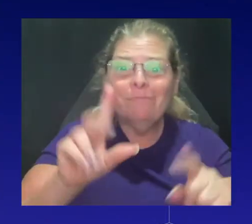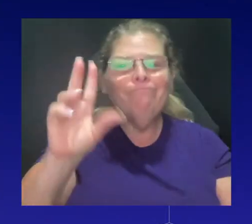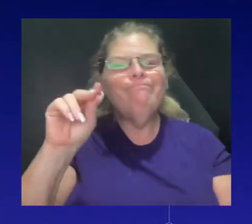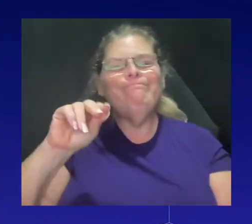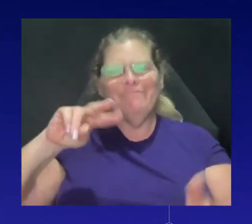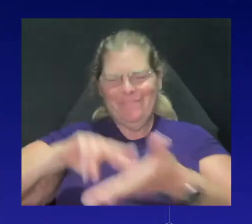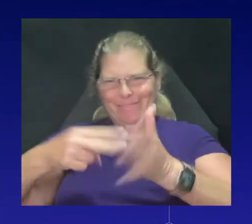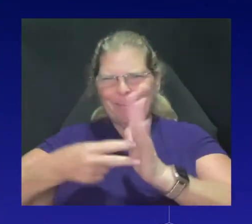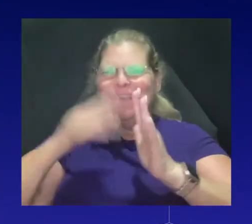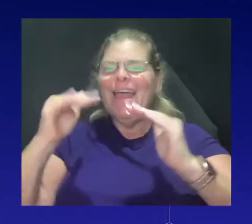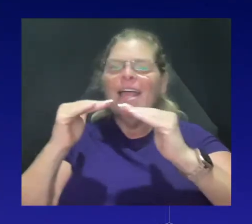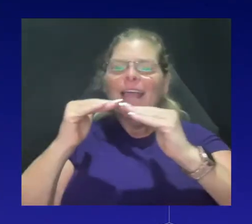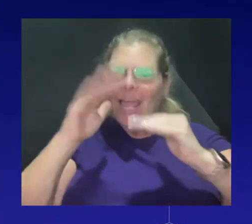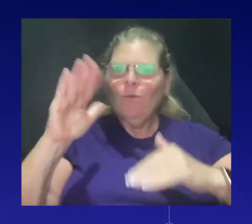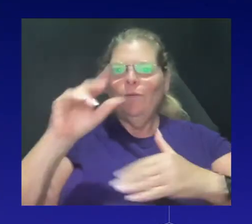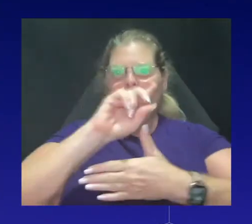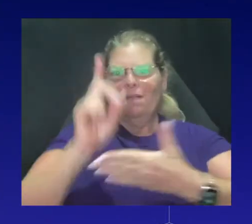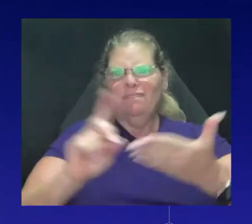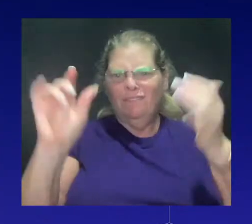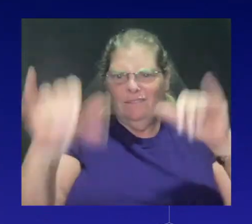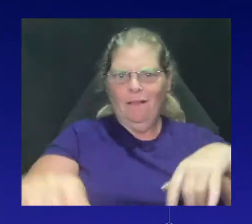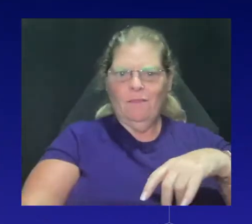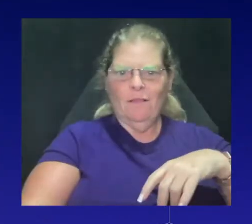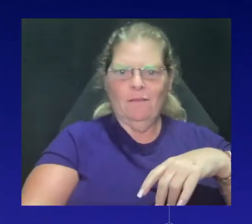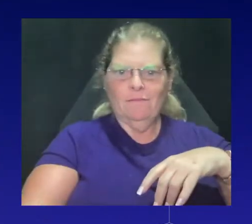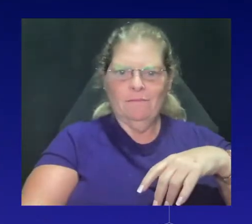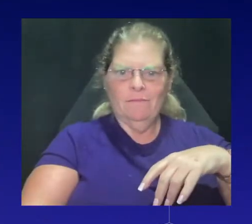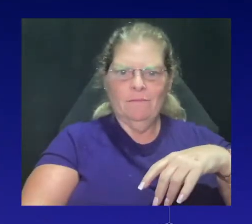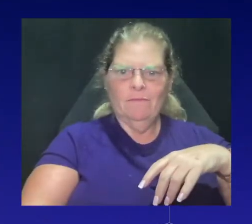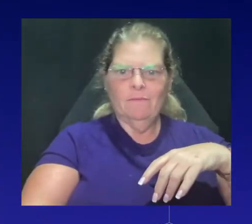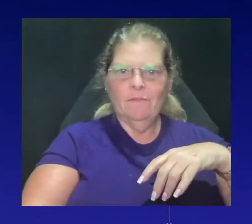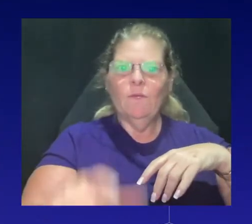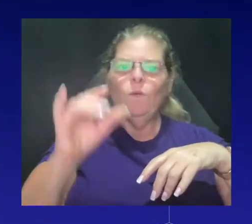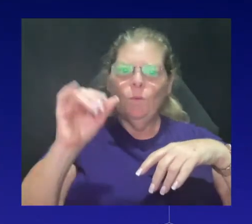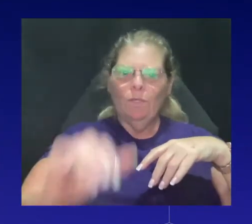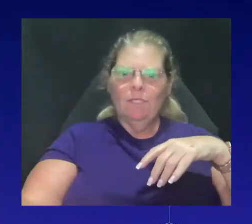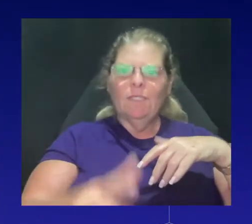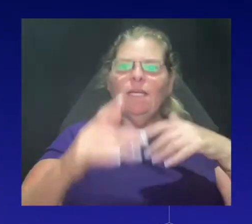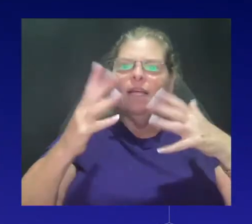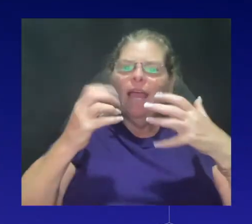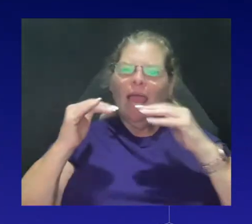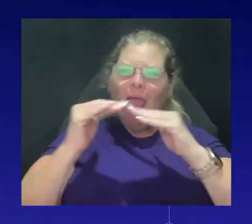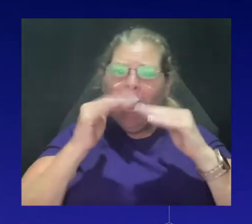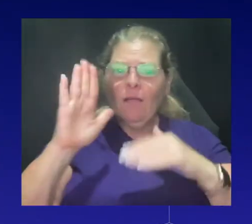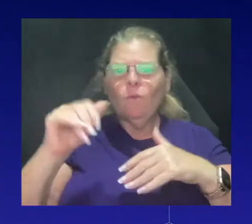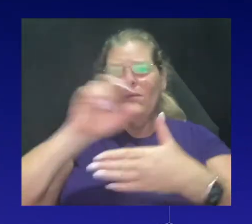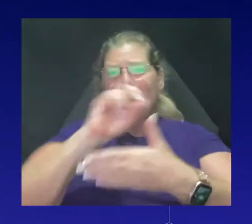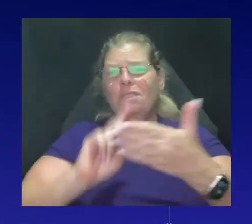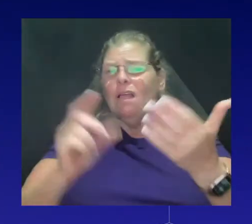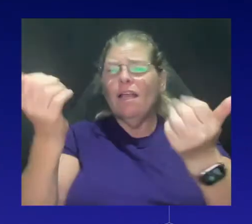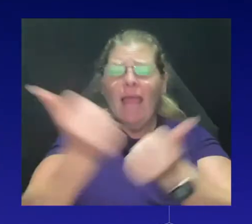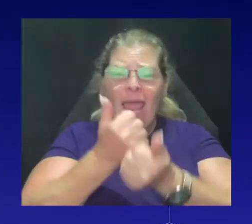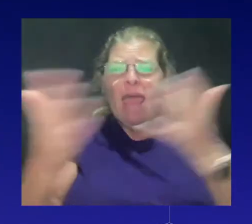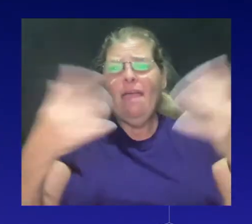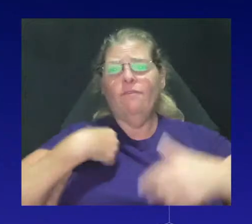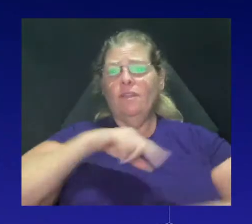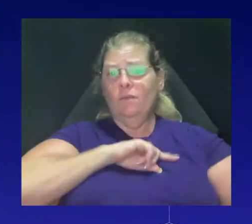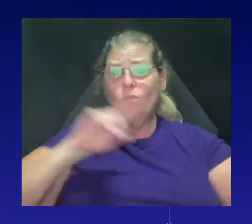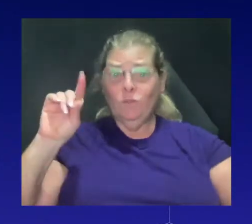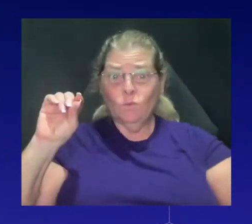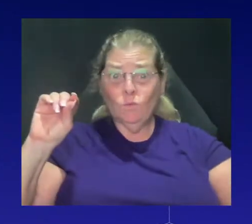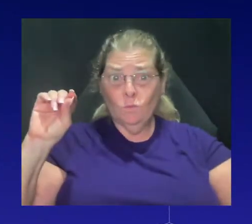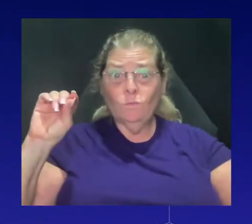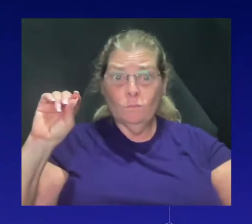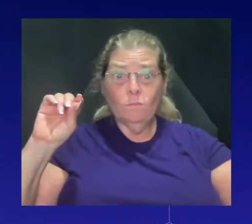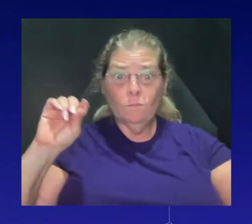design. We need you to have equity by design in everything we do. And so we